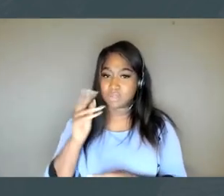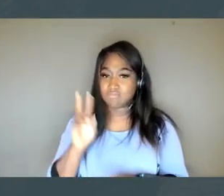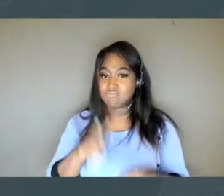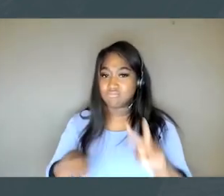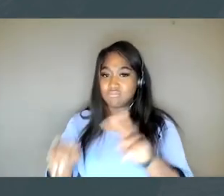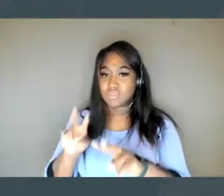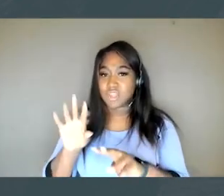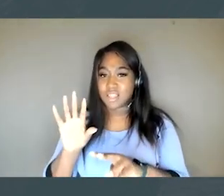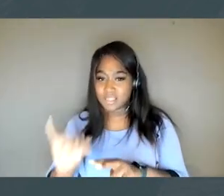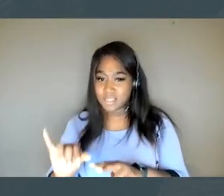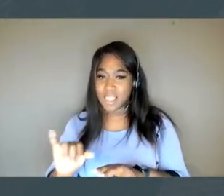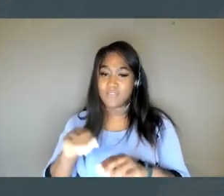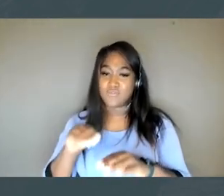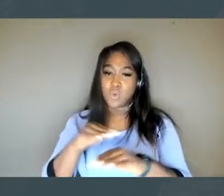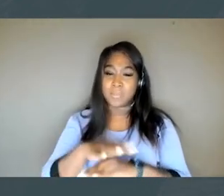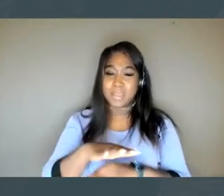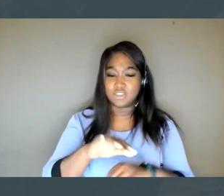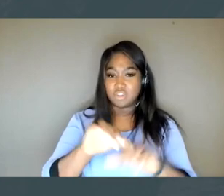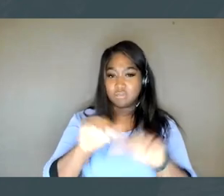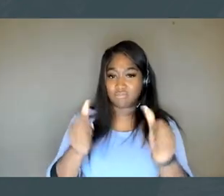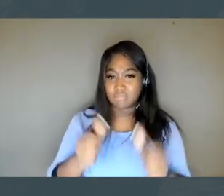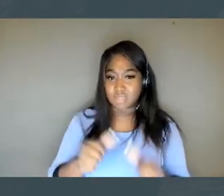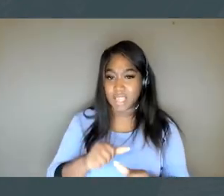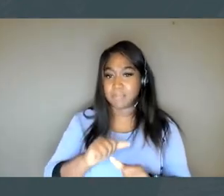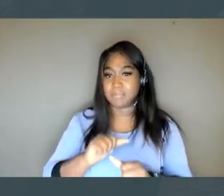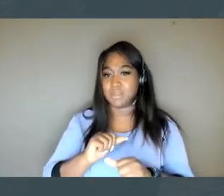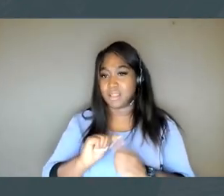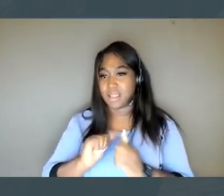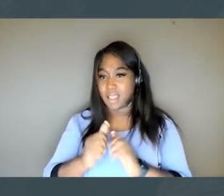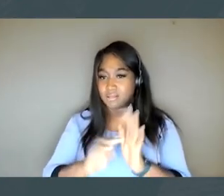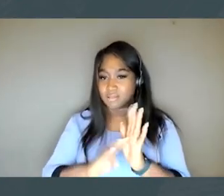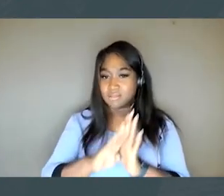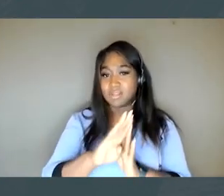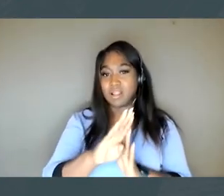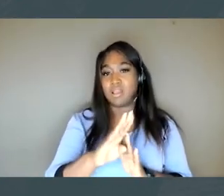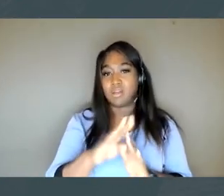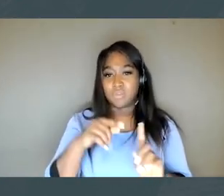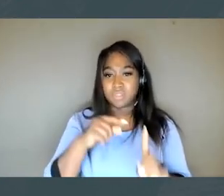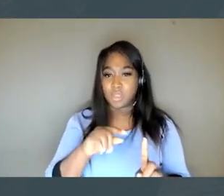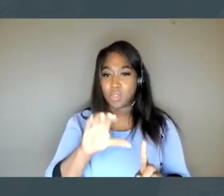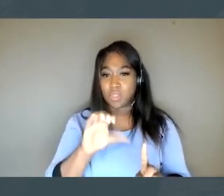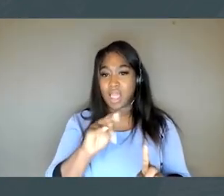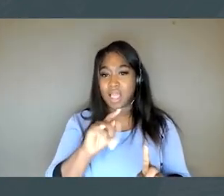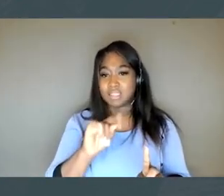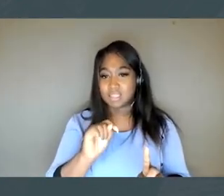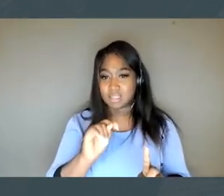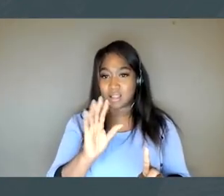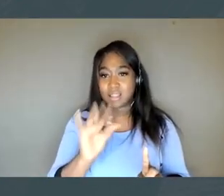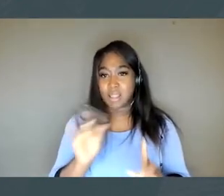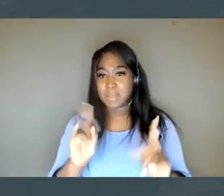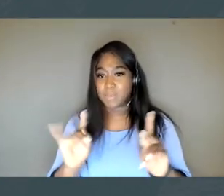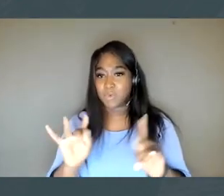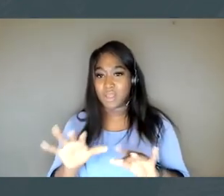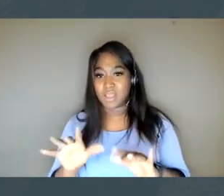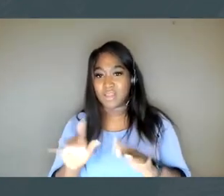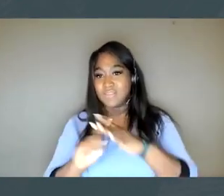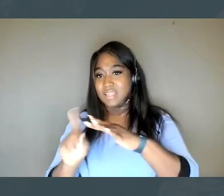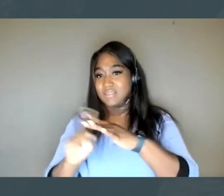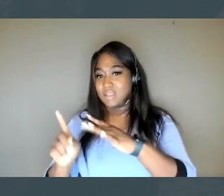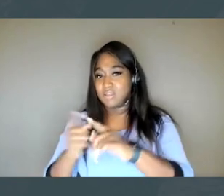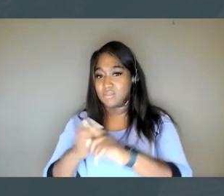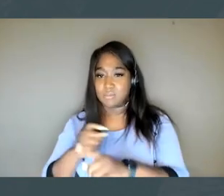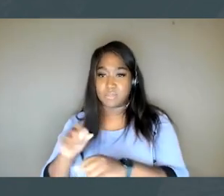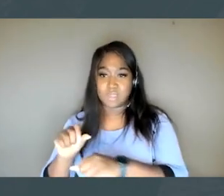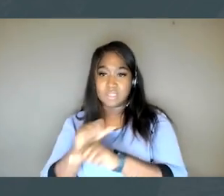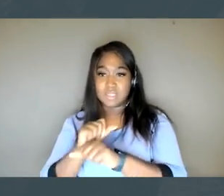people here who are also fleeing from slave traders and raiders, who are renaming themselves, who are